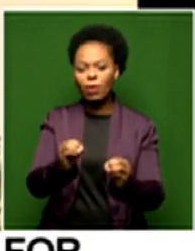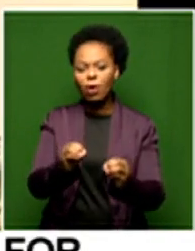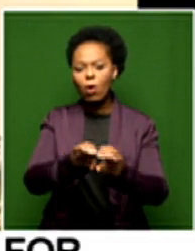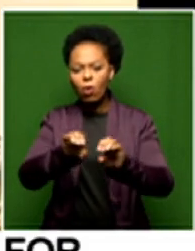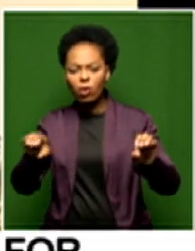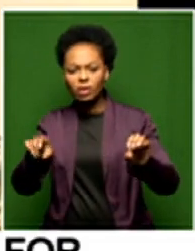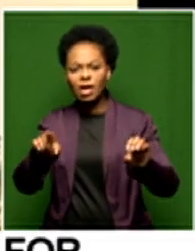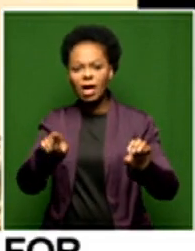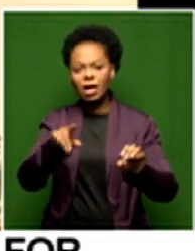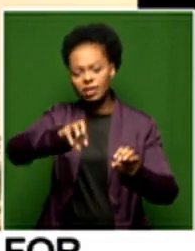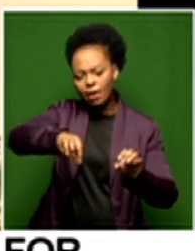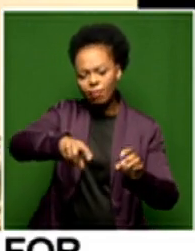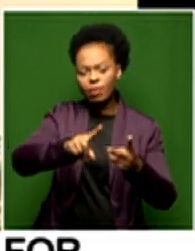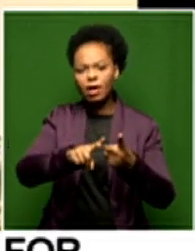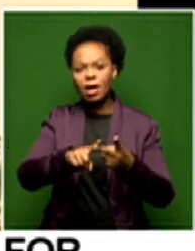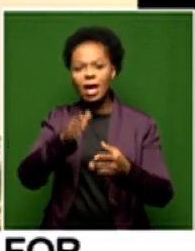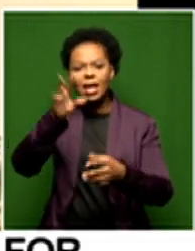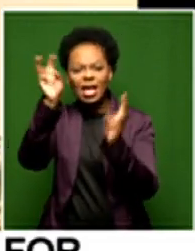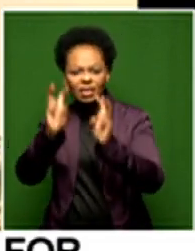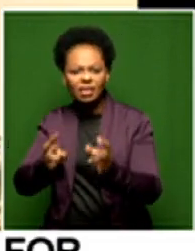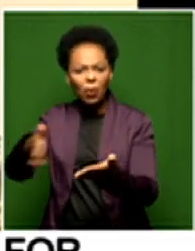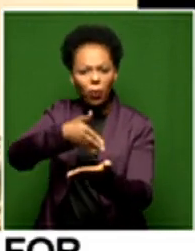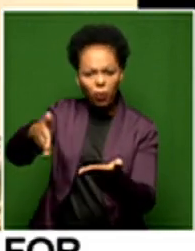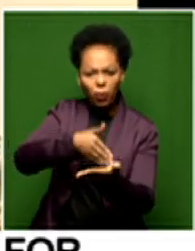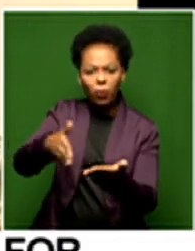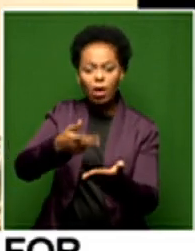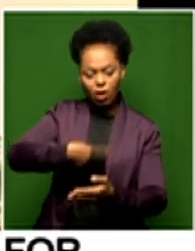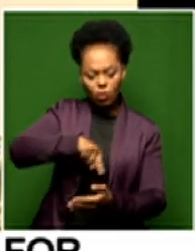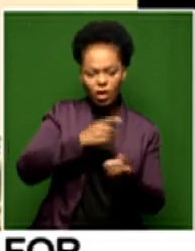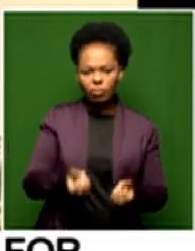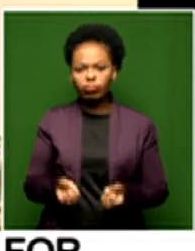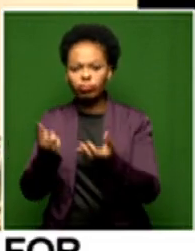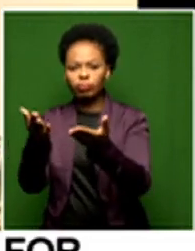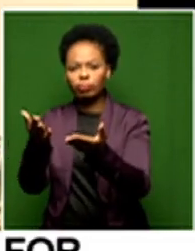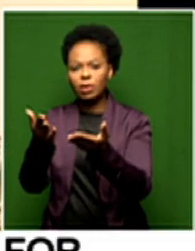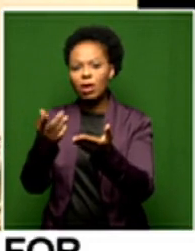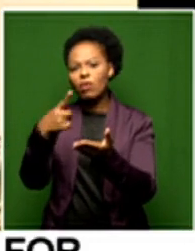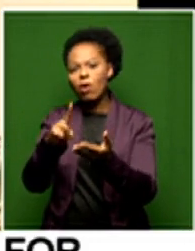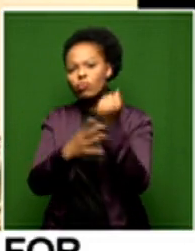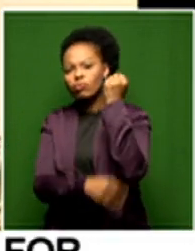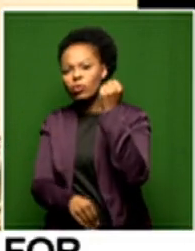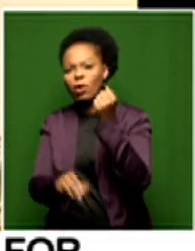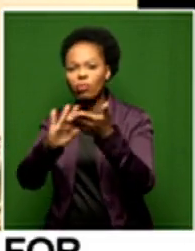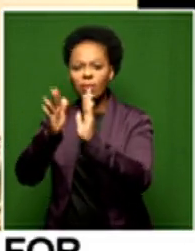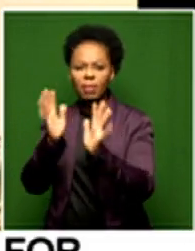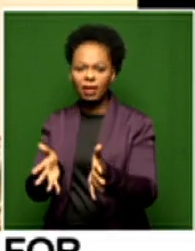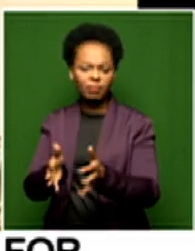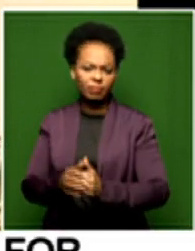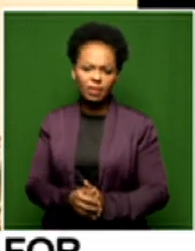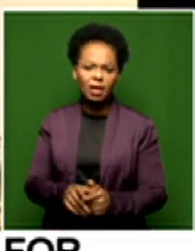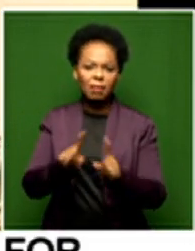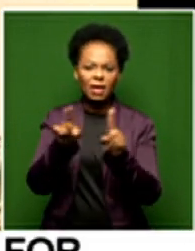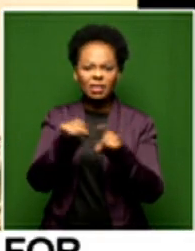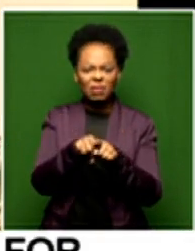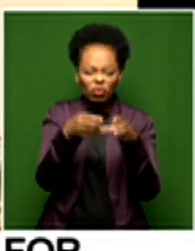nor electricity. And we can provide services for not only the homeless community, but a whole lot of